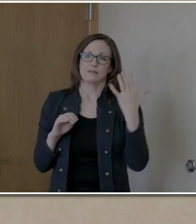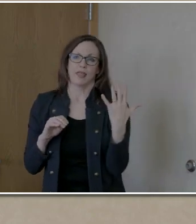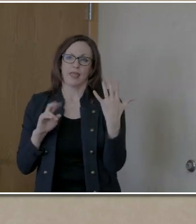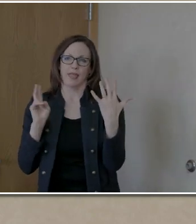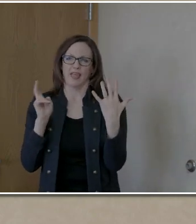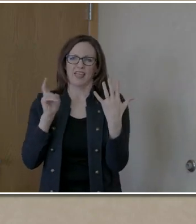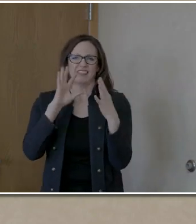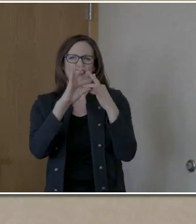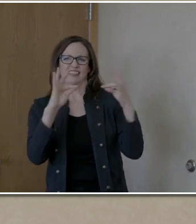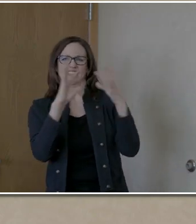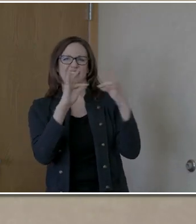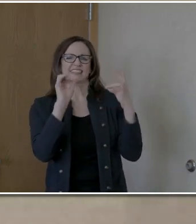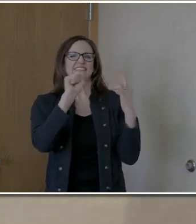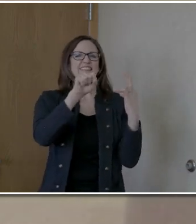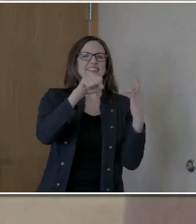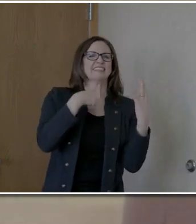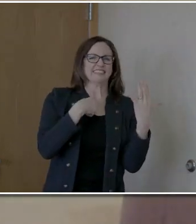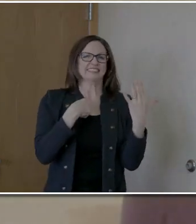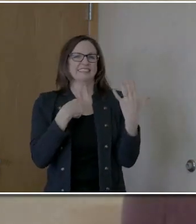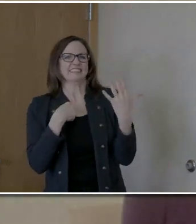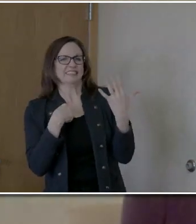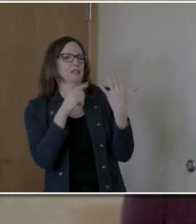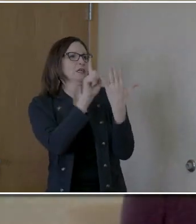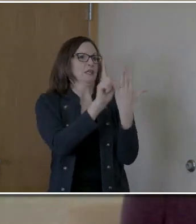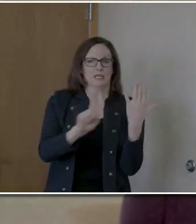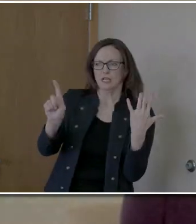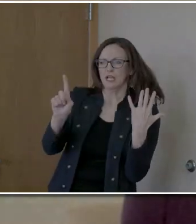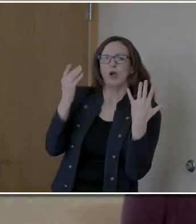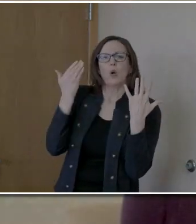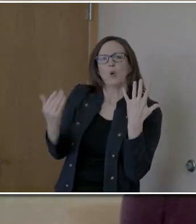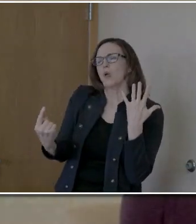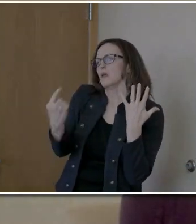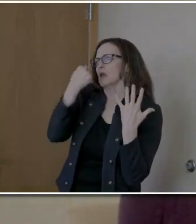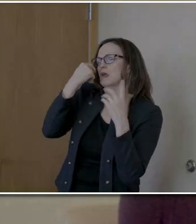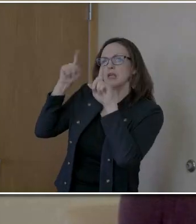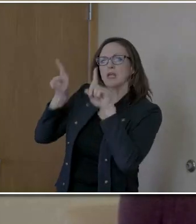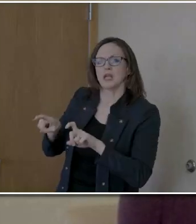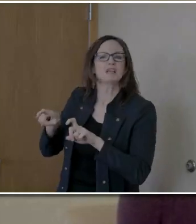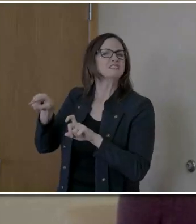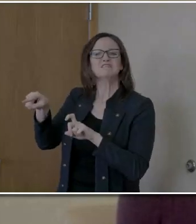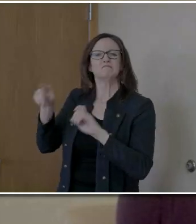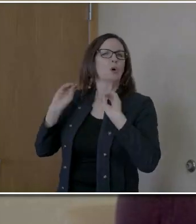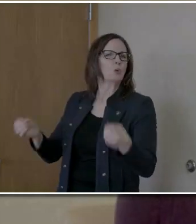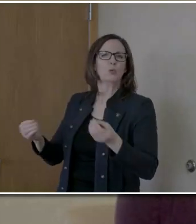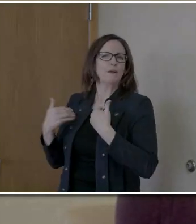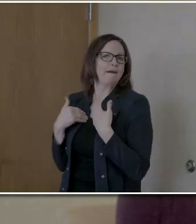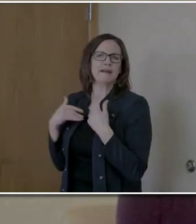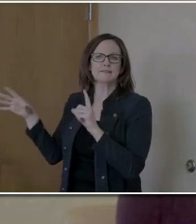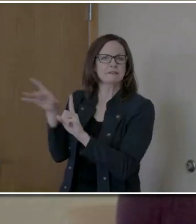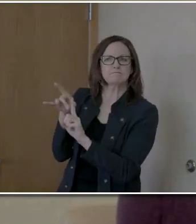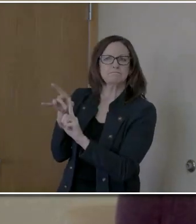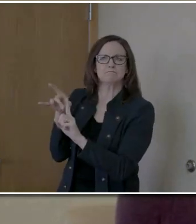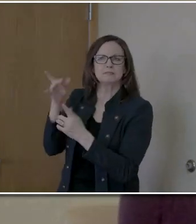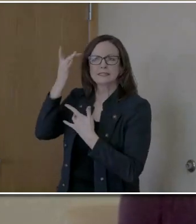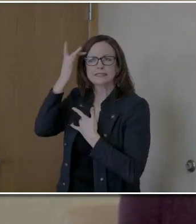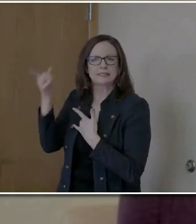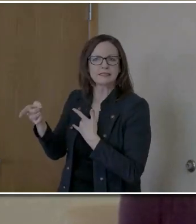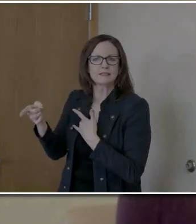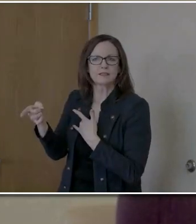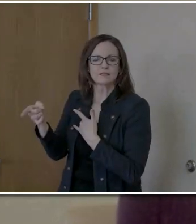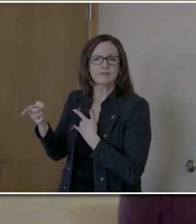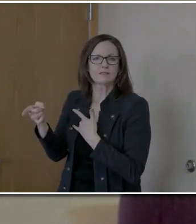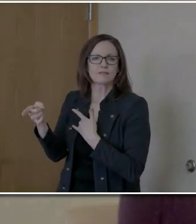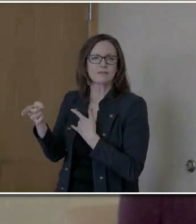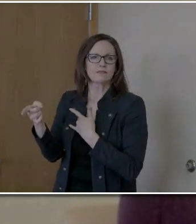And then maybe Julie has some other details. Sure, and I can add to that. We follow up with every